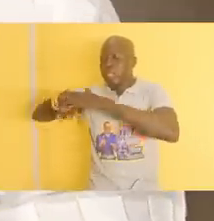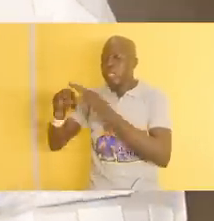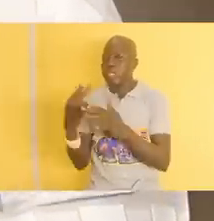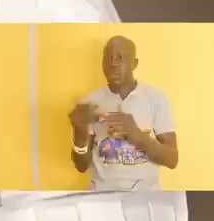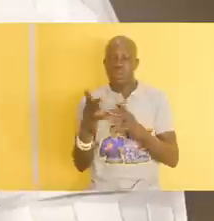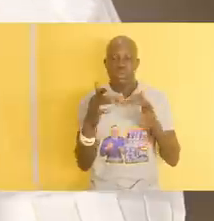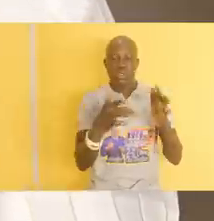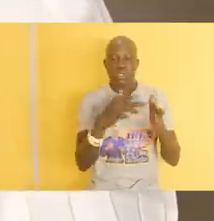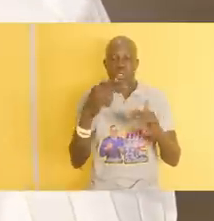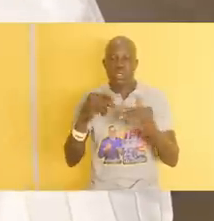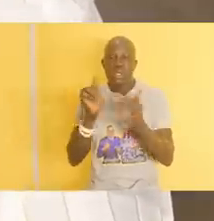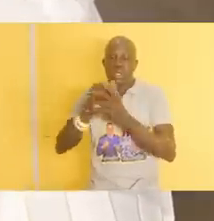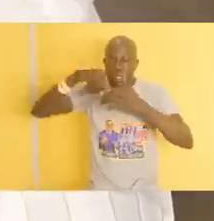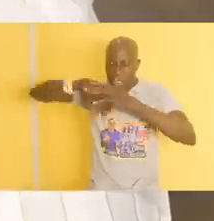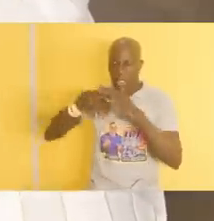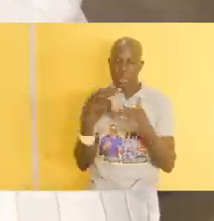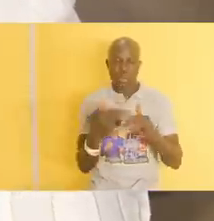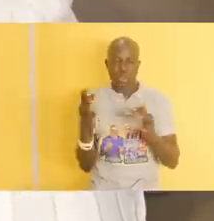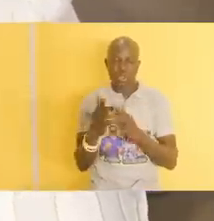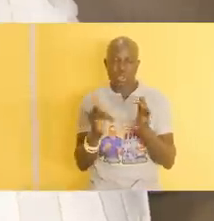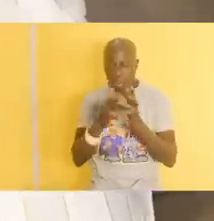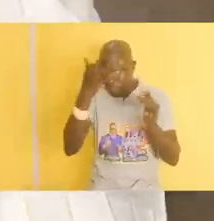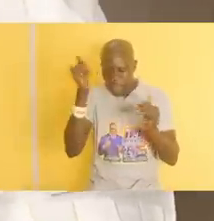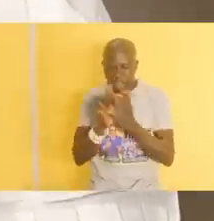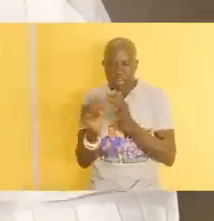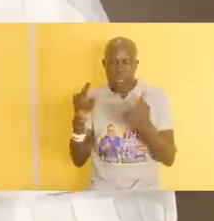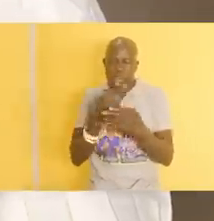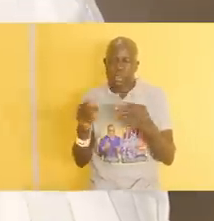name of Jesus. In the name of Jesus.